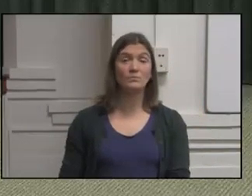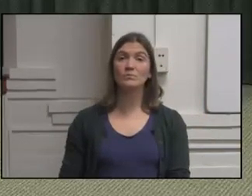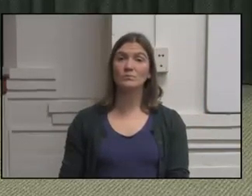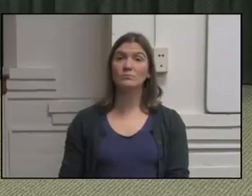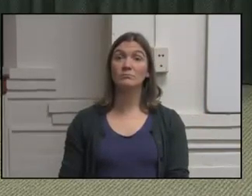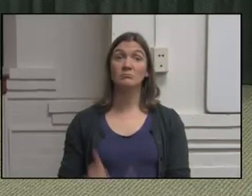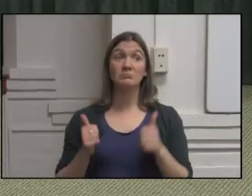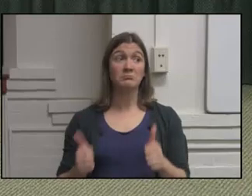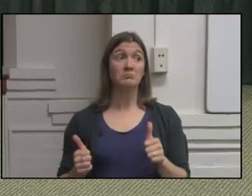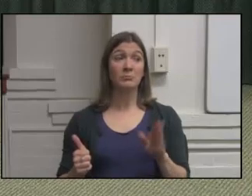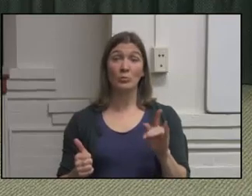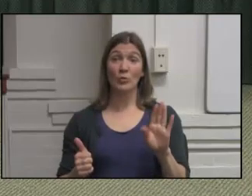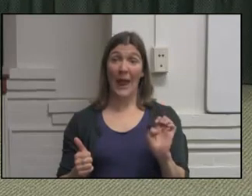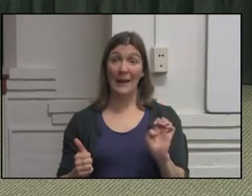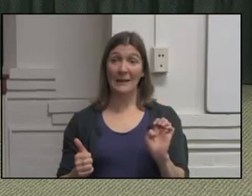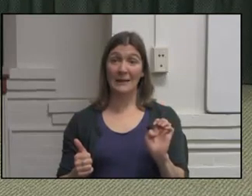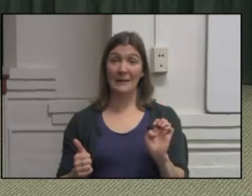Okay.